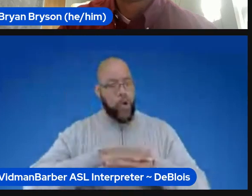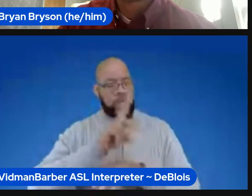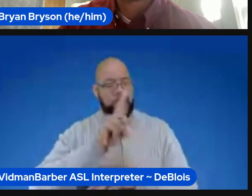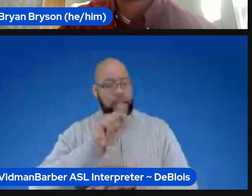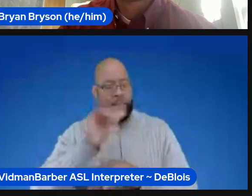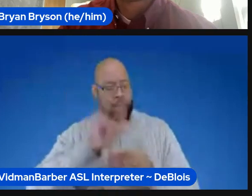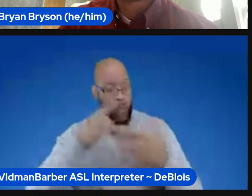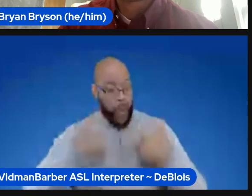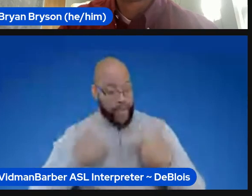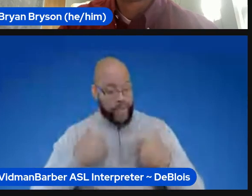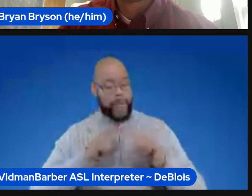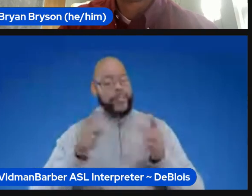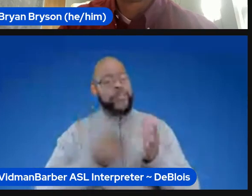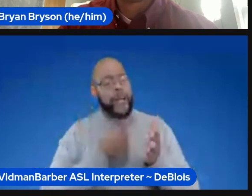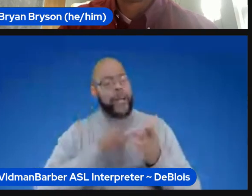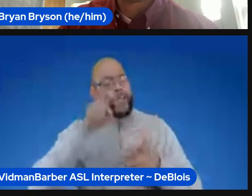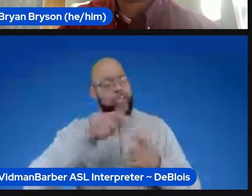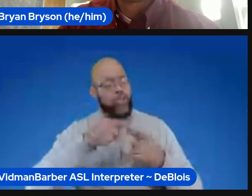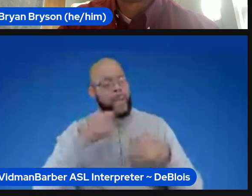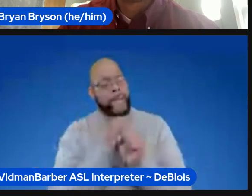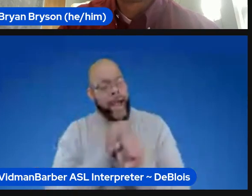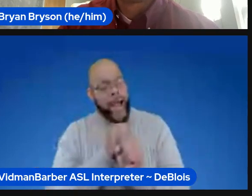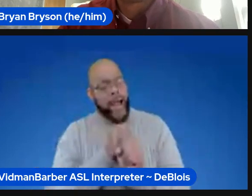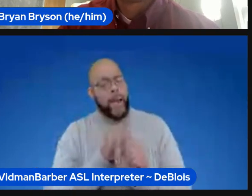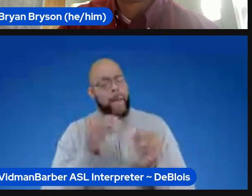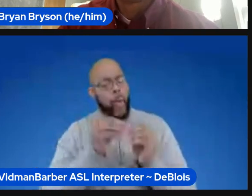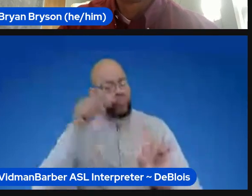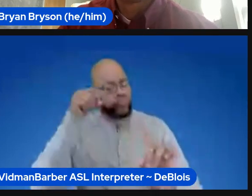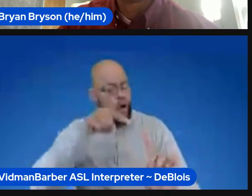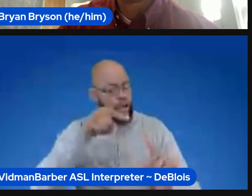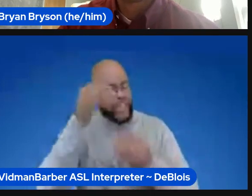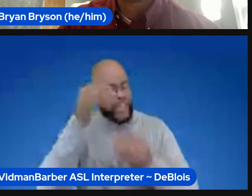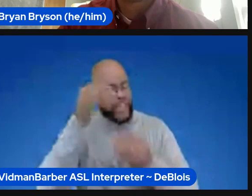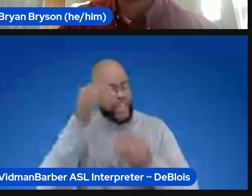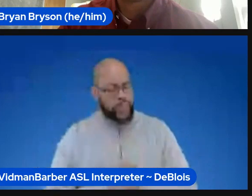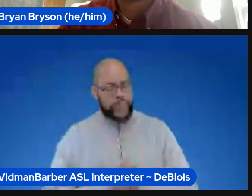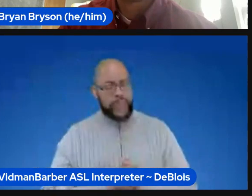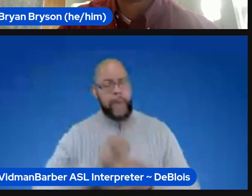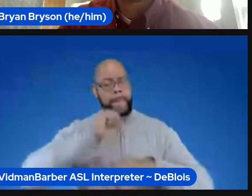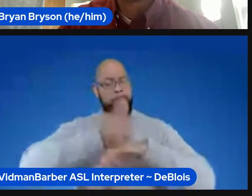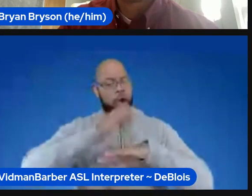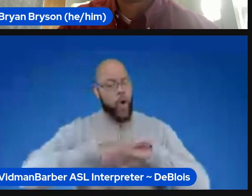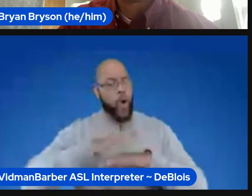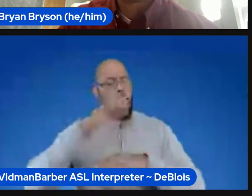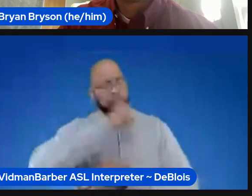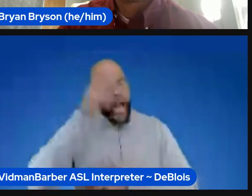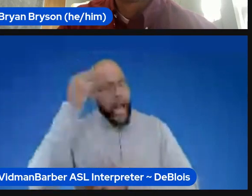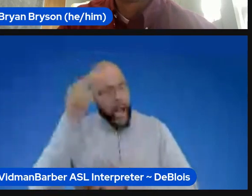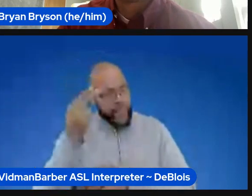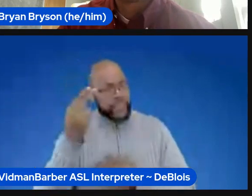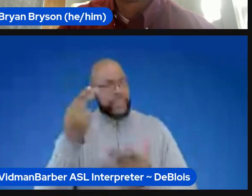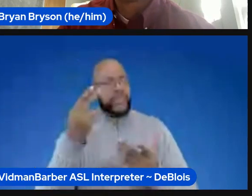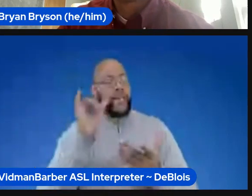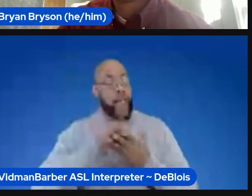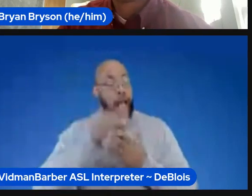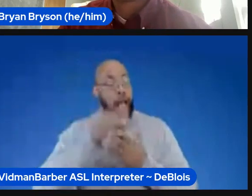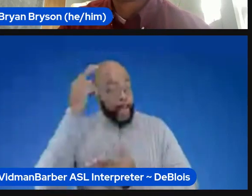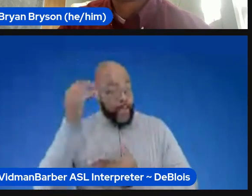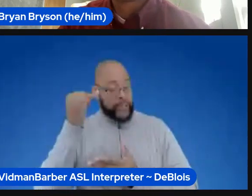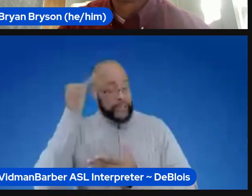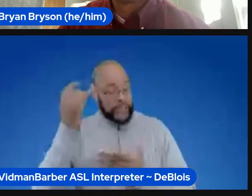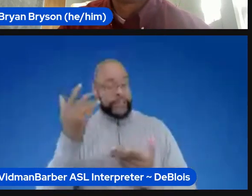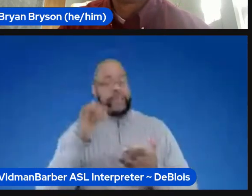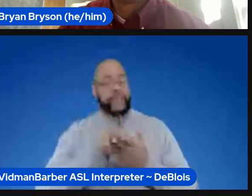but sometimes you need to generate more targeted data based on hypotheses. So these hypotheses of what sort